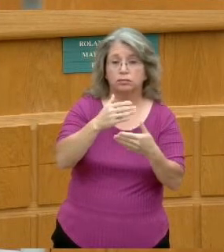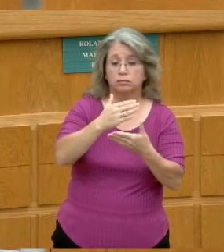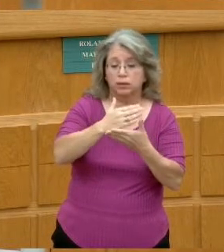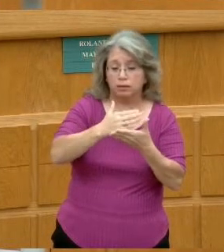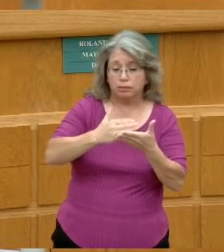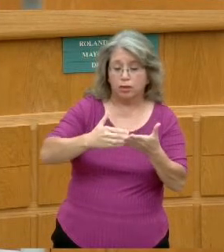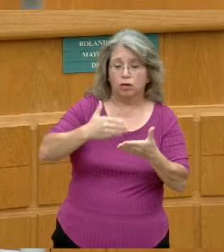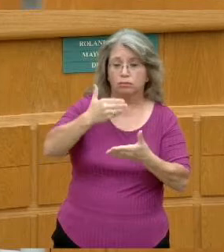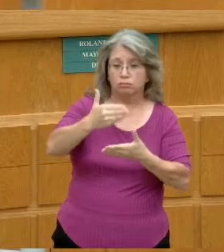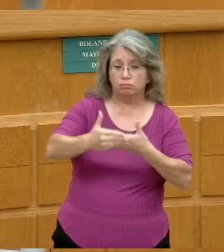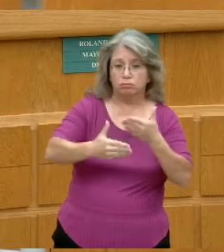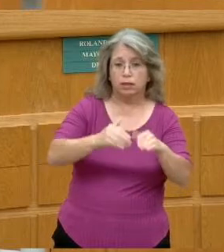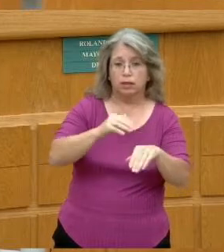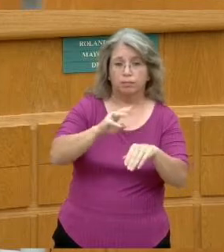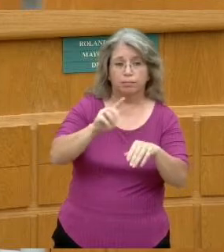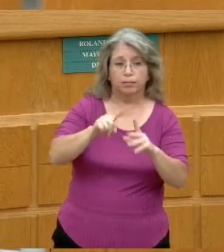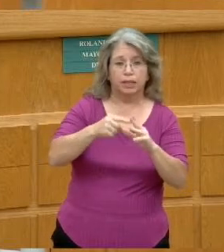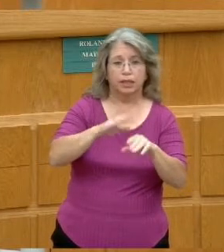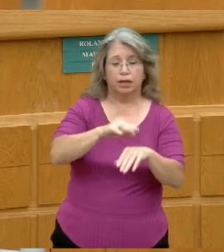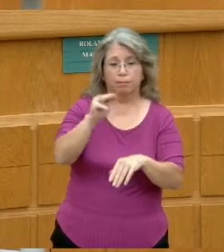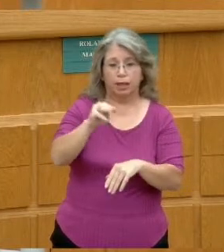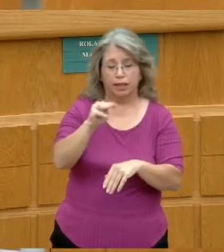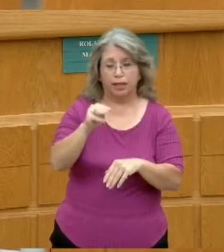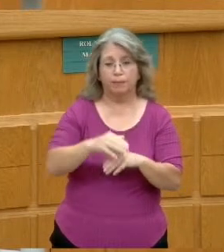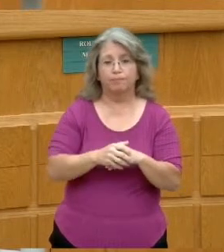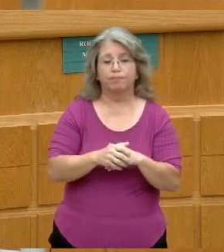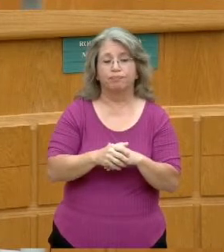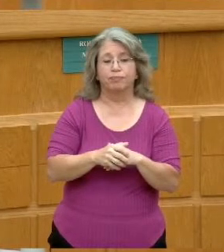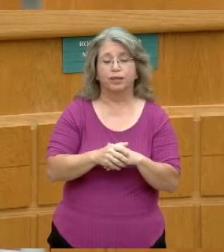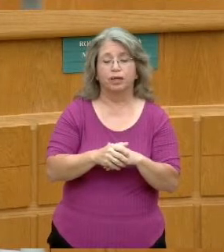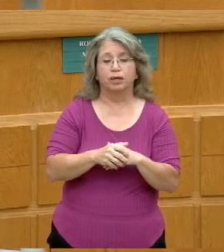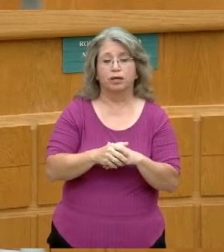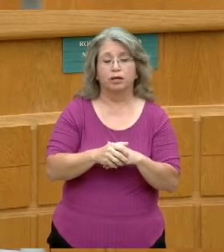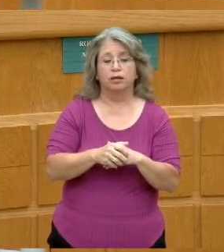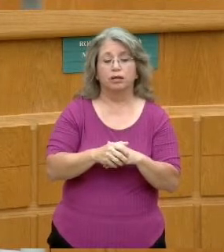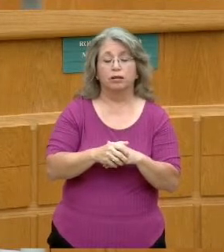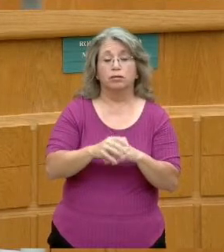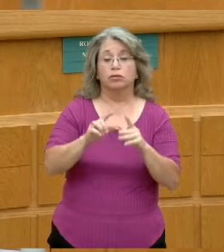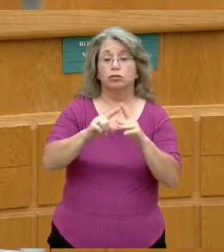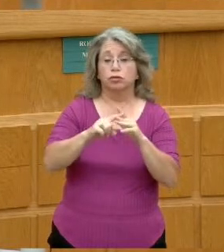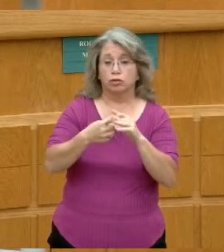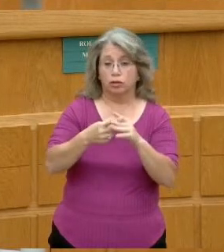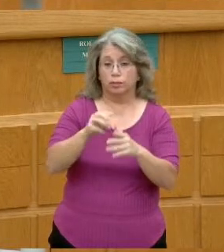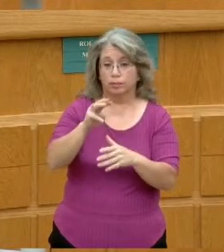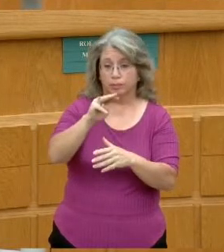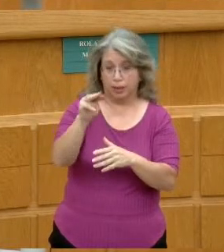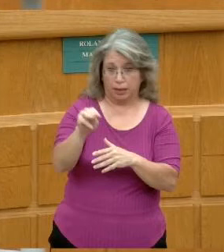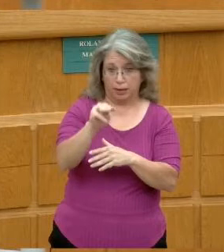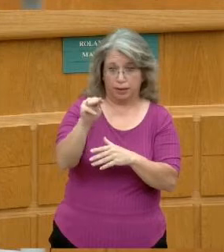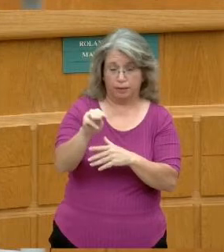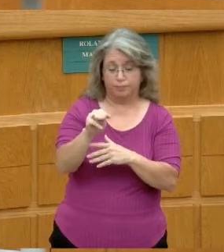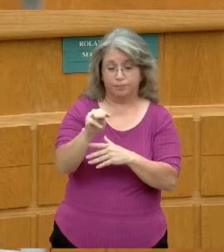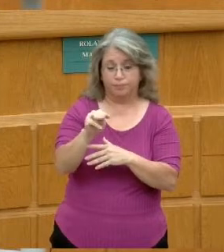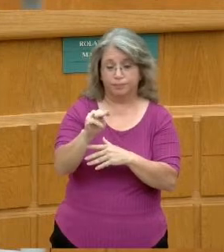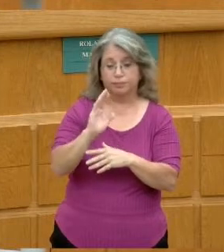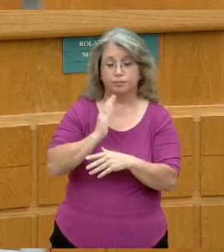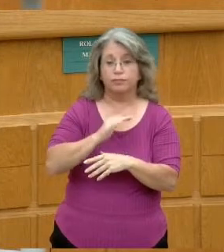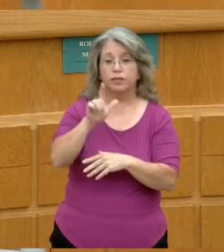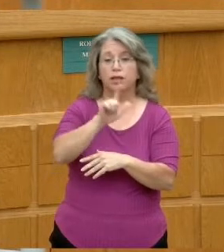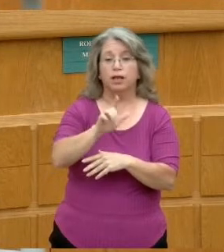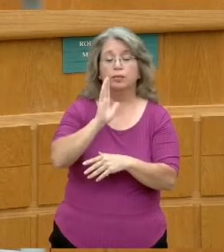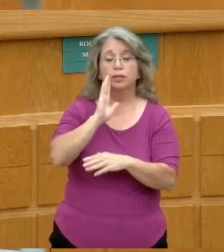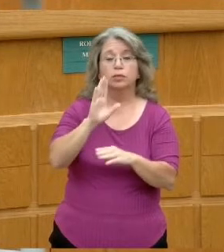Monday. I believe we have a chart for that. So effective Monday, our libraries will offer